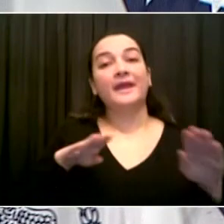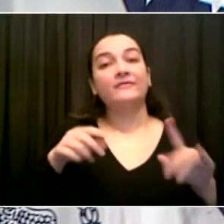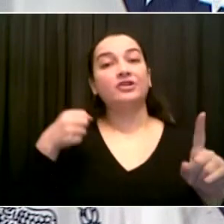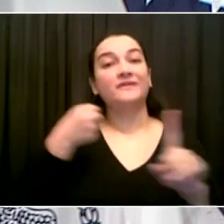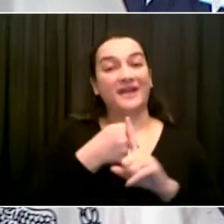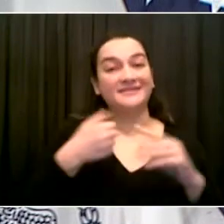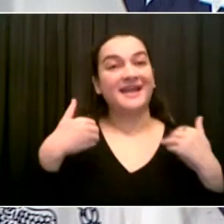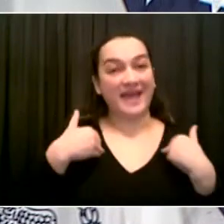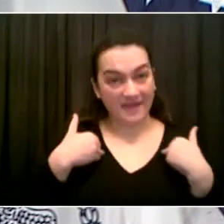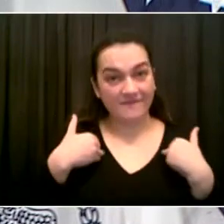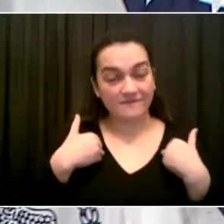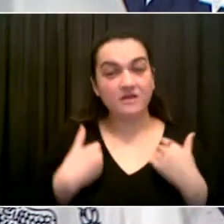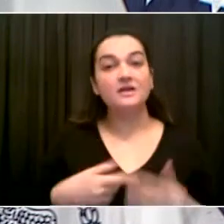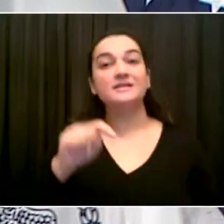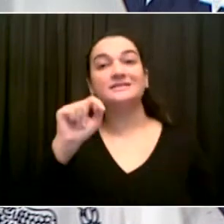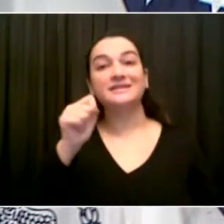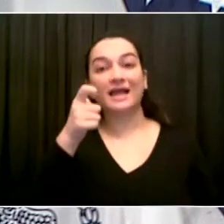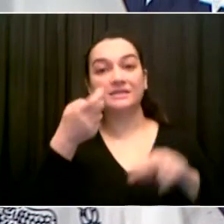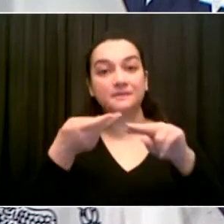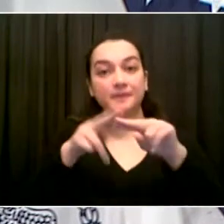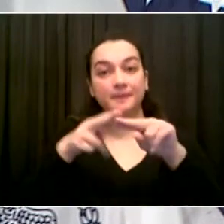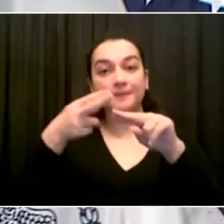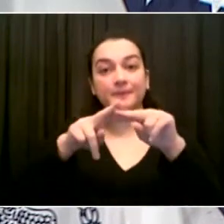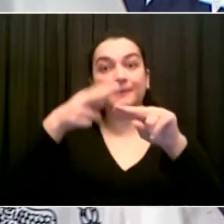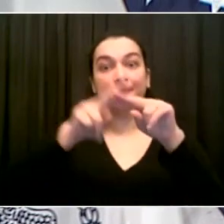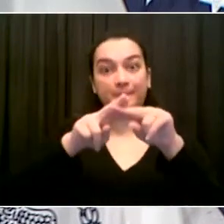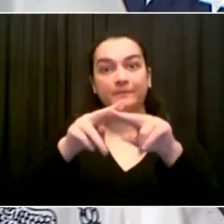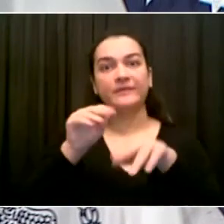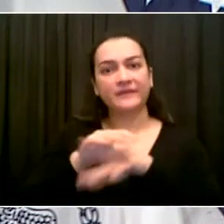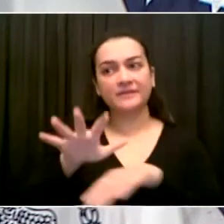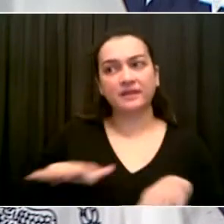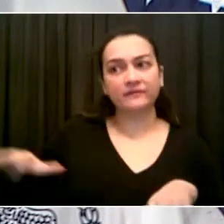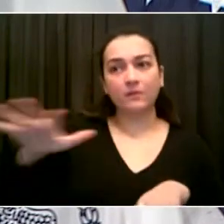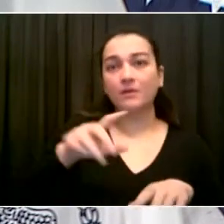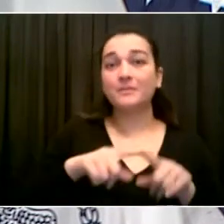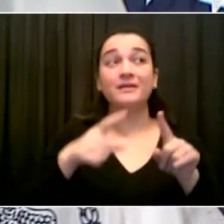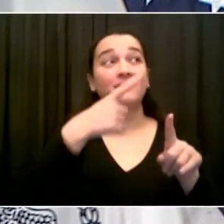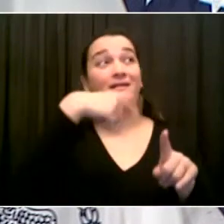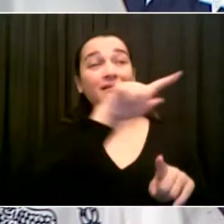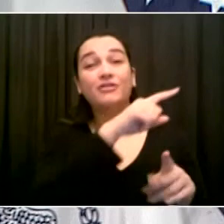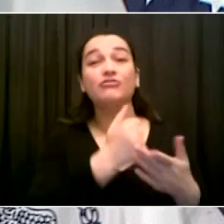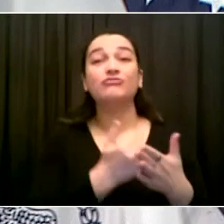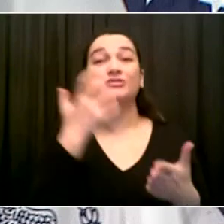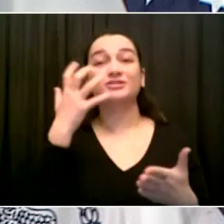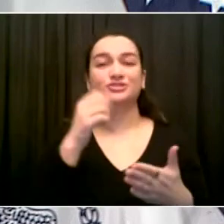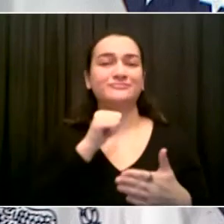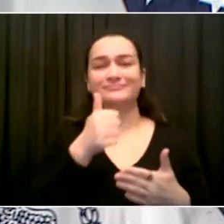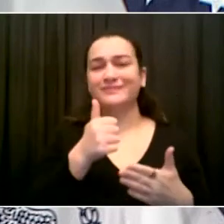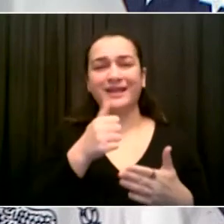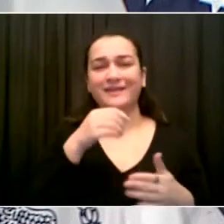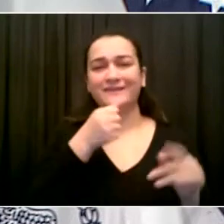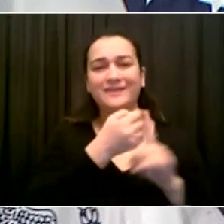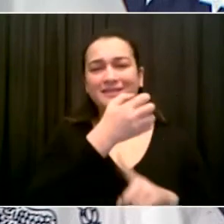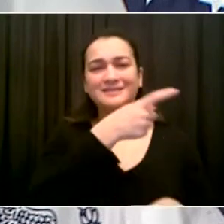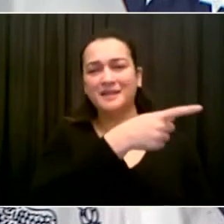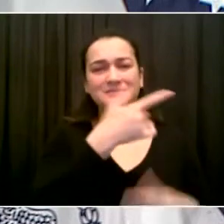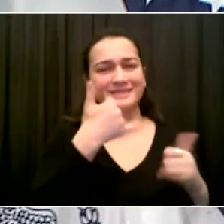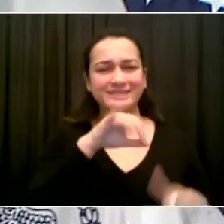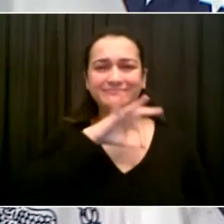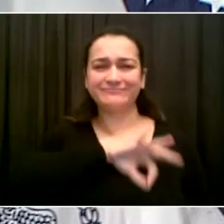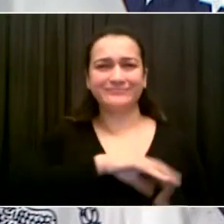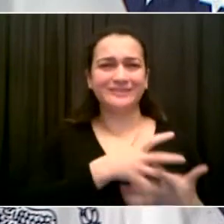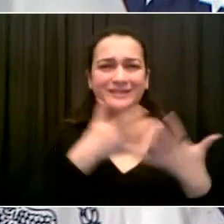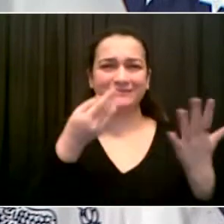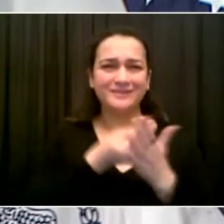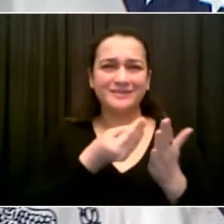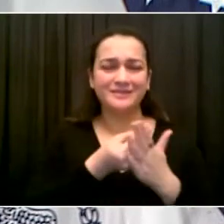of wealthy people. They are going to stay in New York City because they want to be in New York City, because they like the life that's available